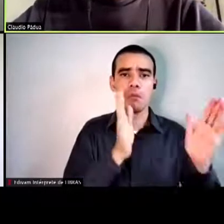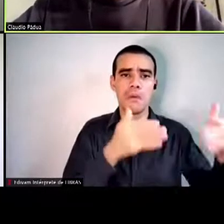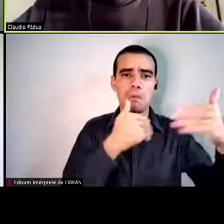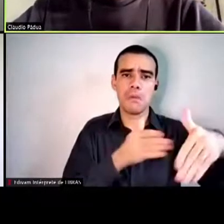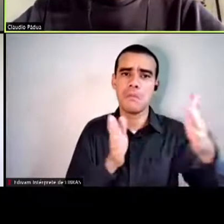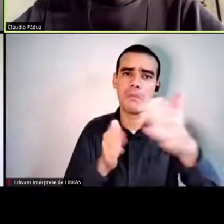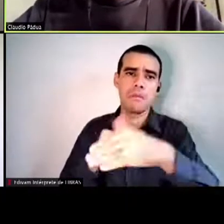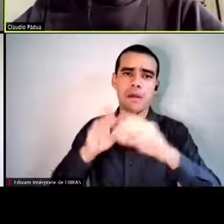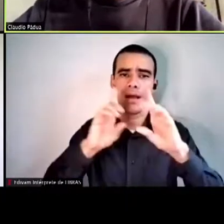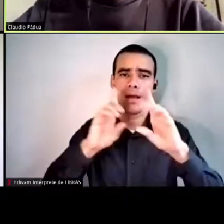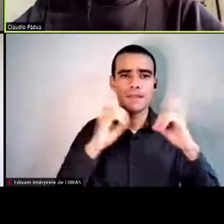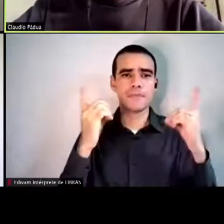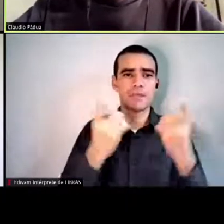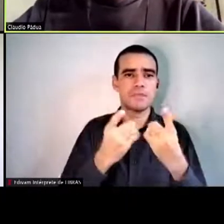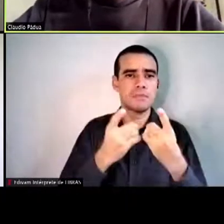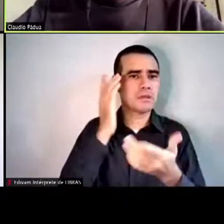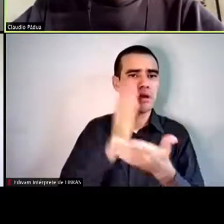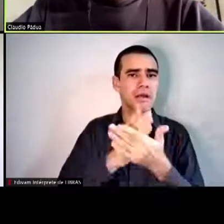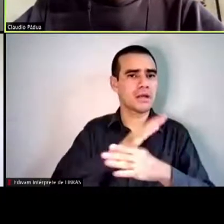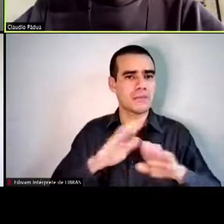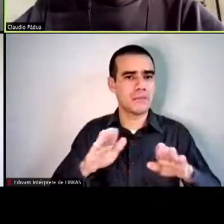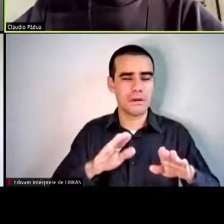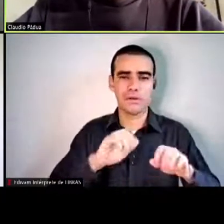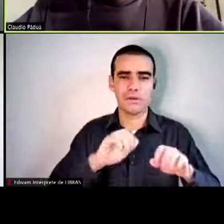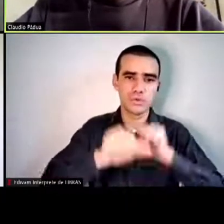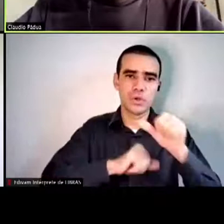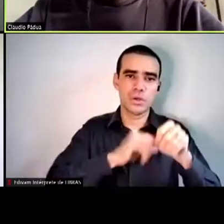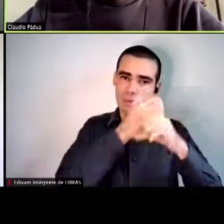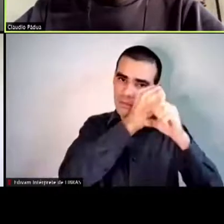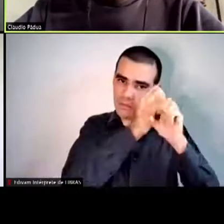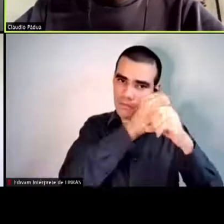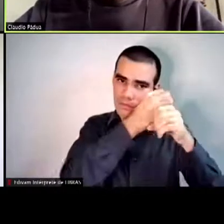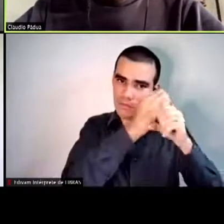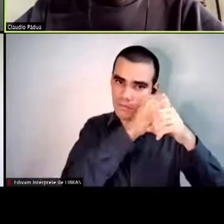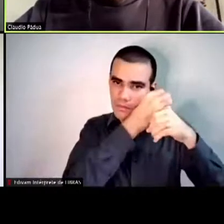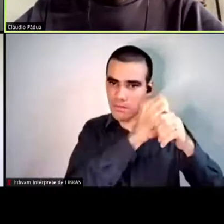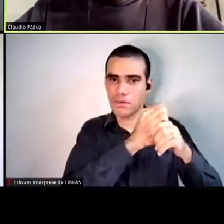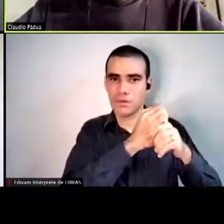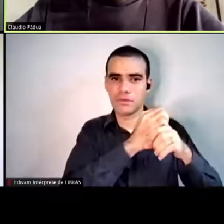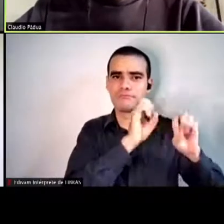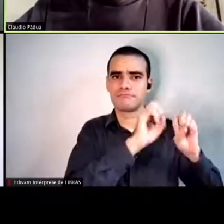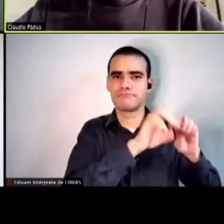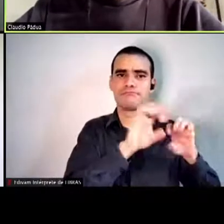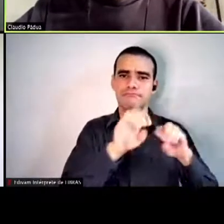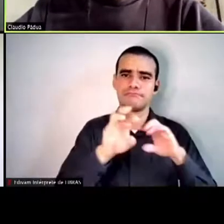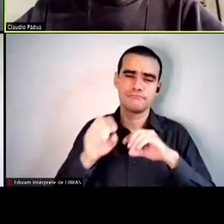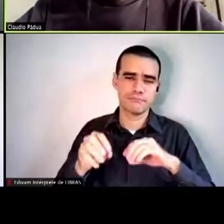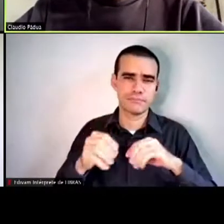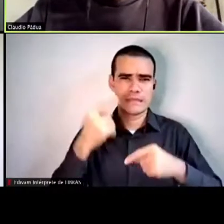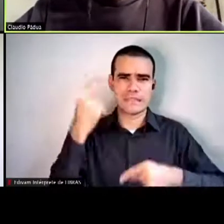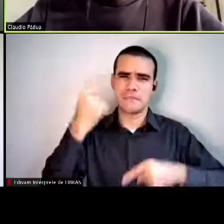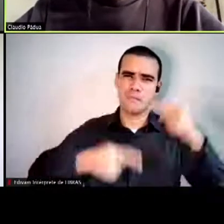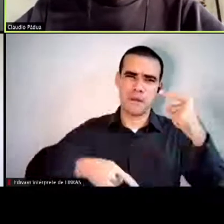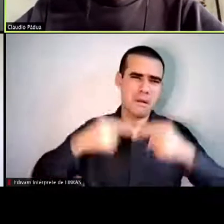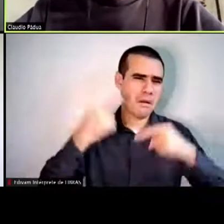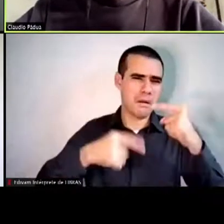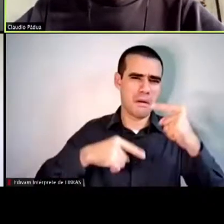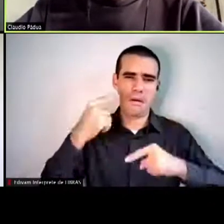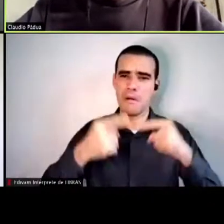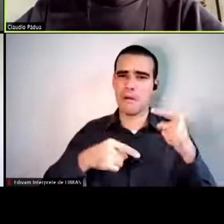they ended all the departments, and they operated through labs, and multidisciplinary labs.